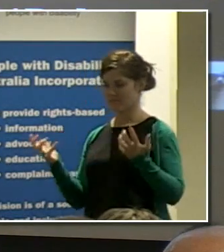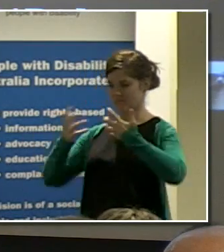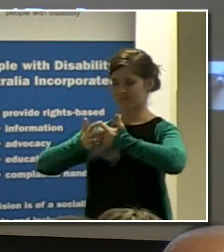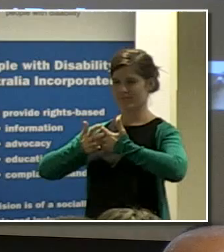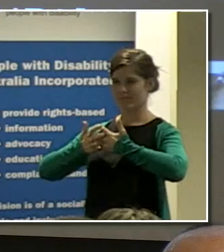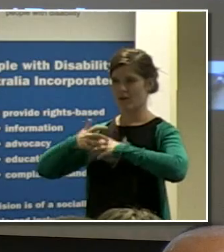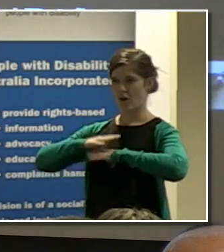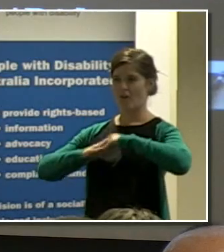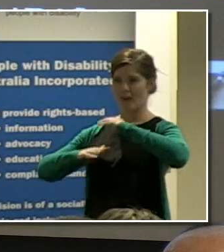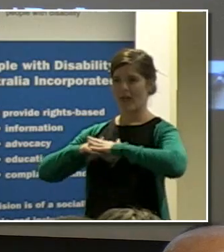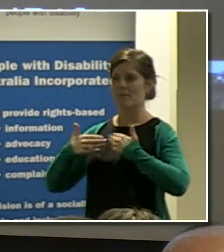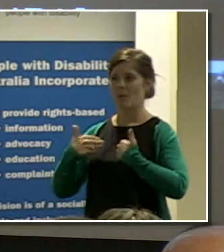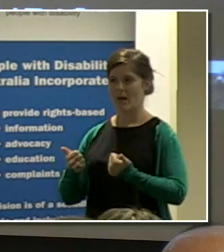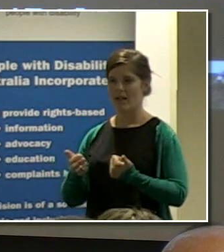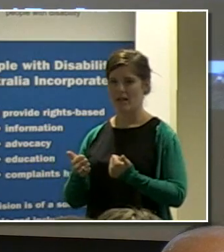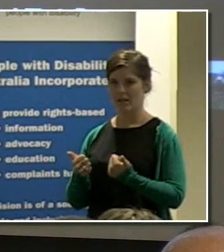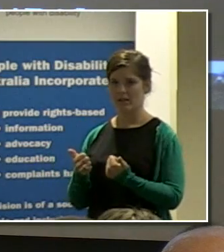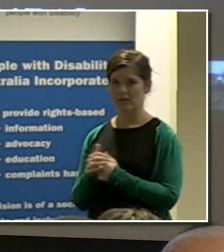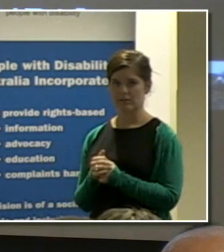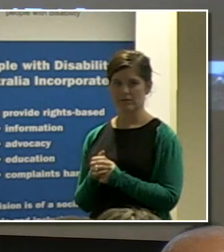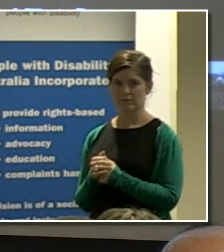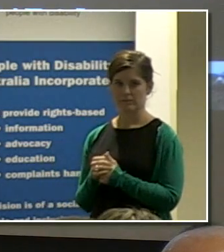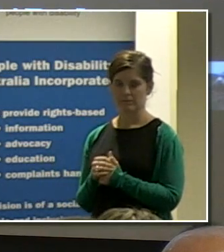together, because often it's one that triggers the other.